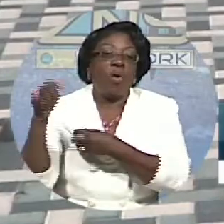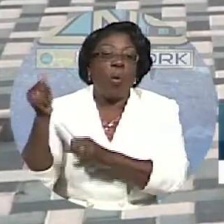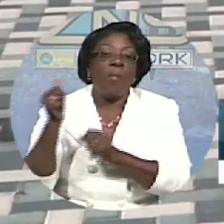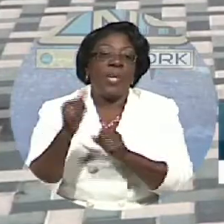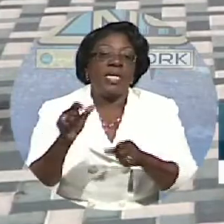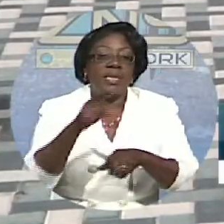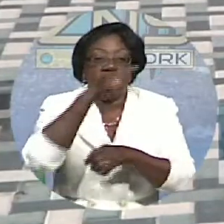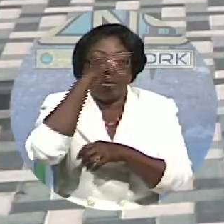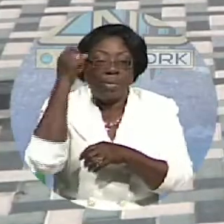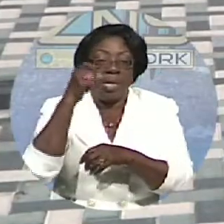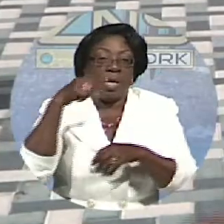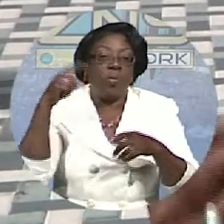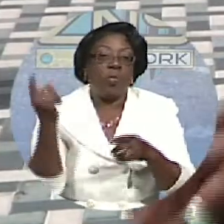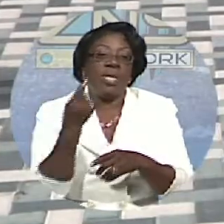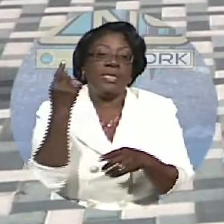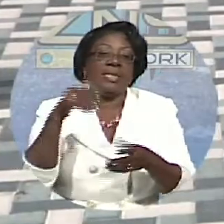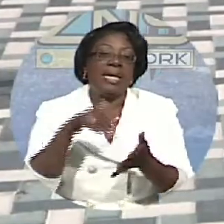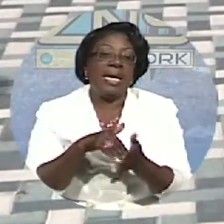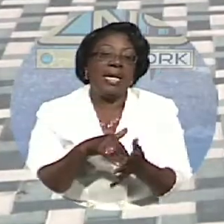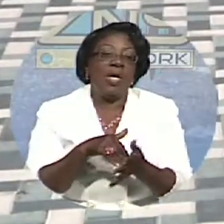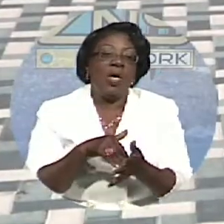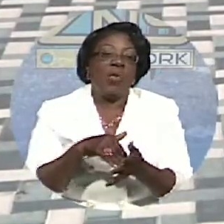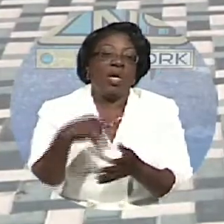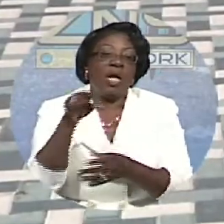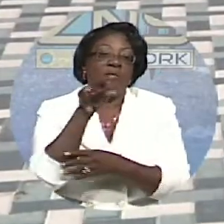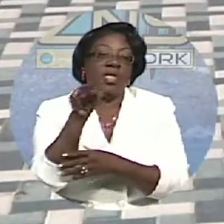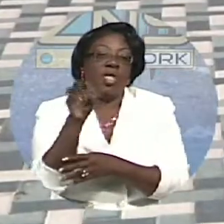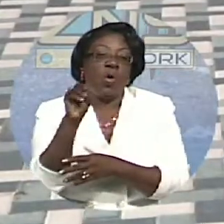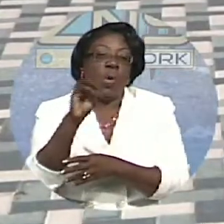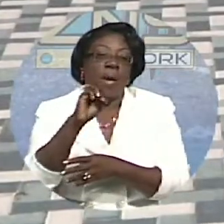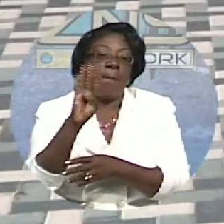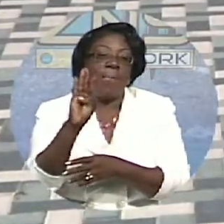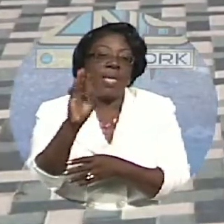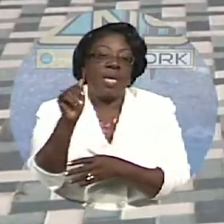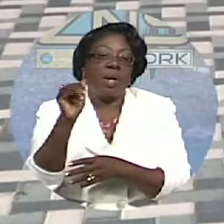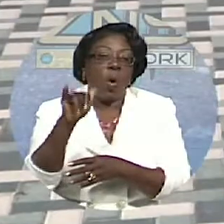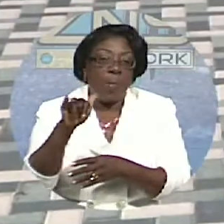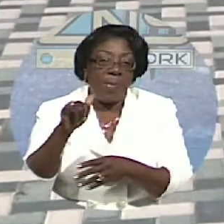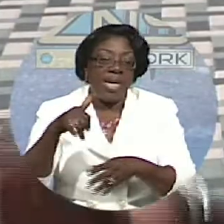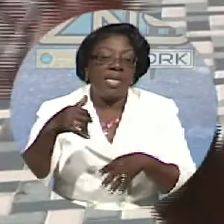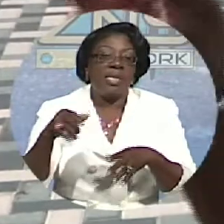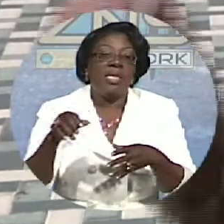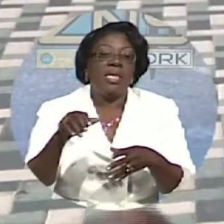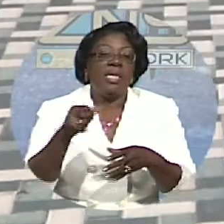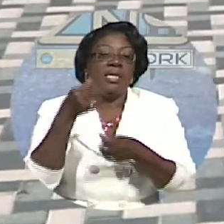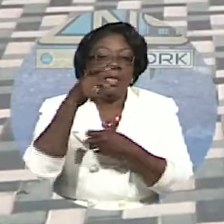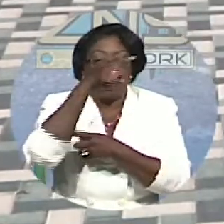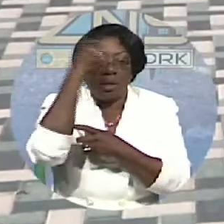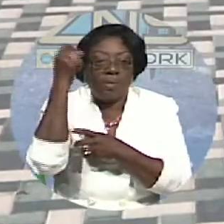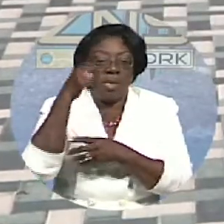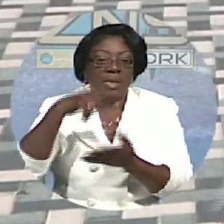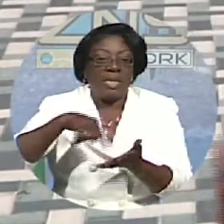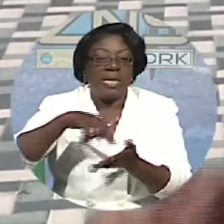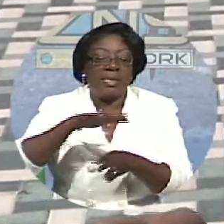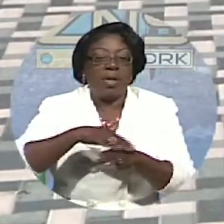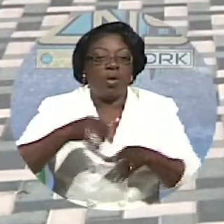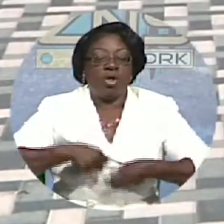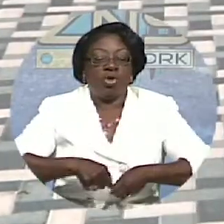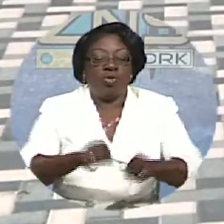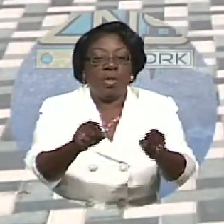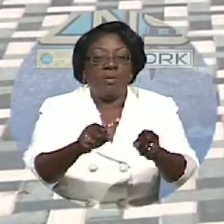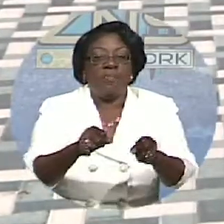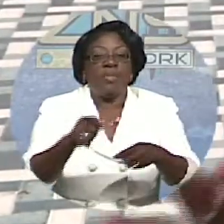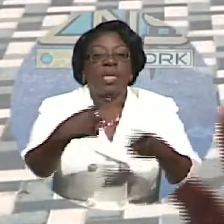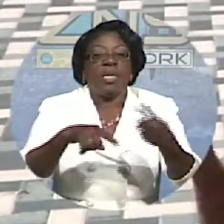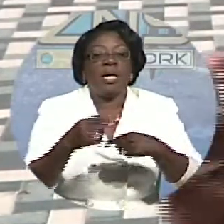going to have Gombe Summer once again. And spring break, we're making sure that we use the waterfront. We're making sure that the tourists come out and have a wonderful